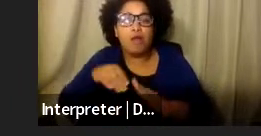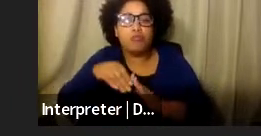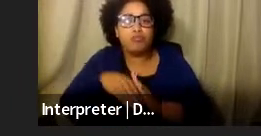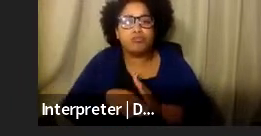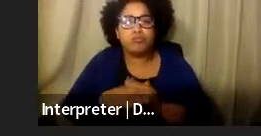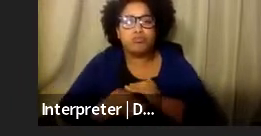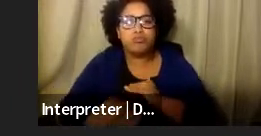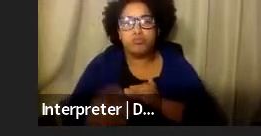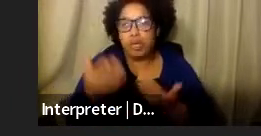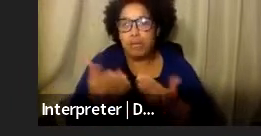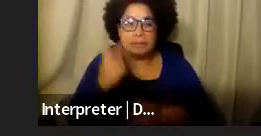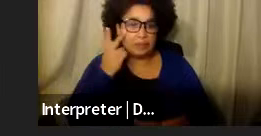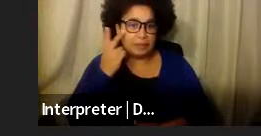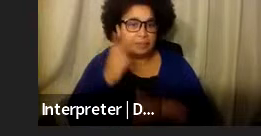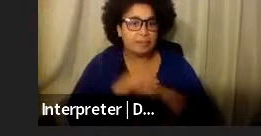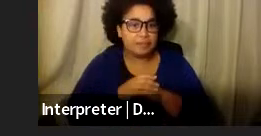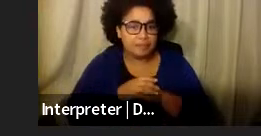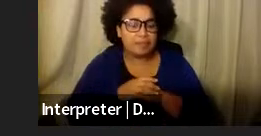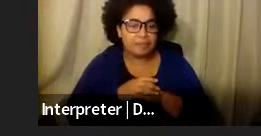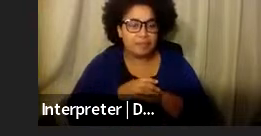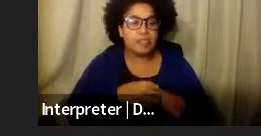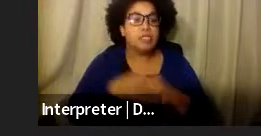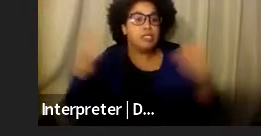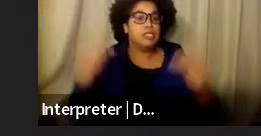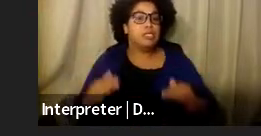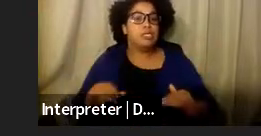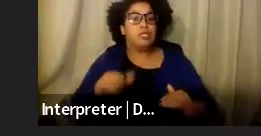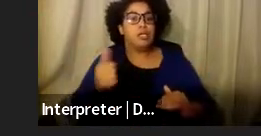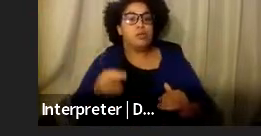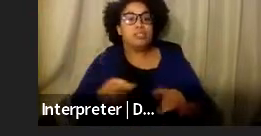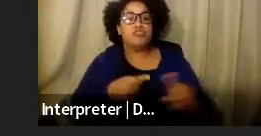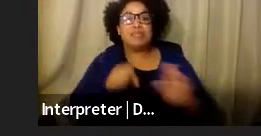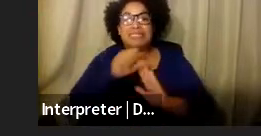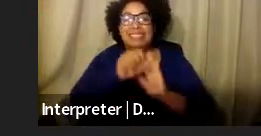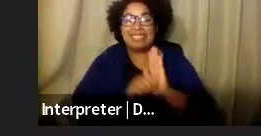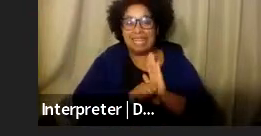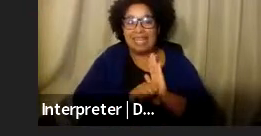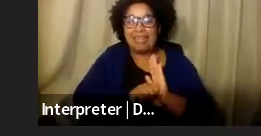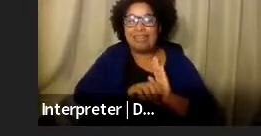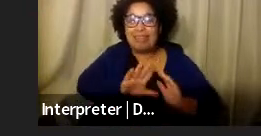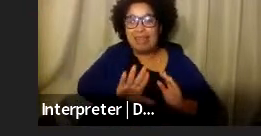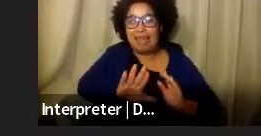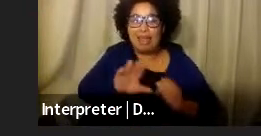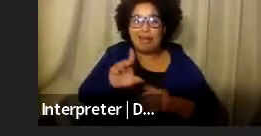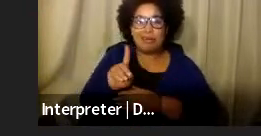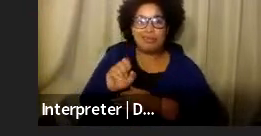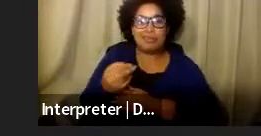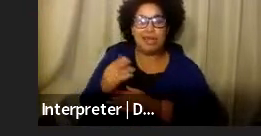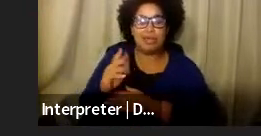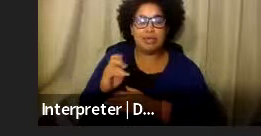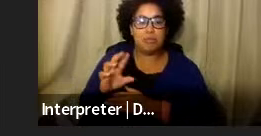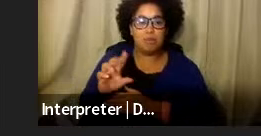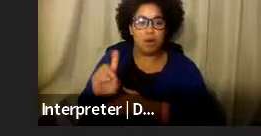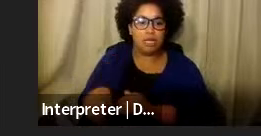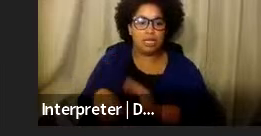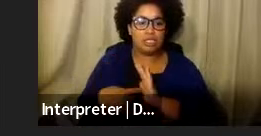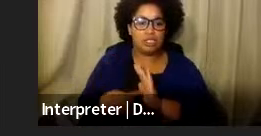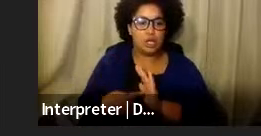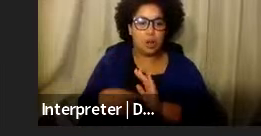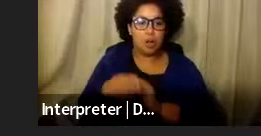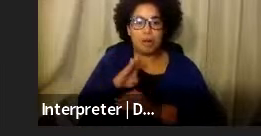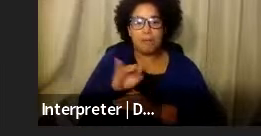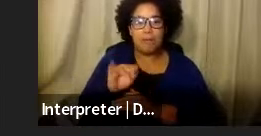Another important data point, this is actually from the state's dashboard, which very clearly breaks out bivalent booster